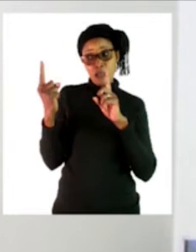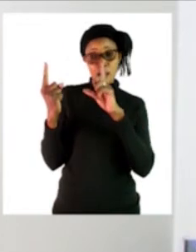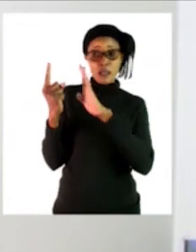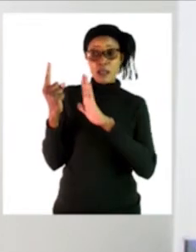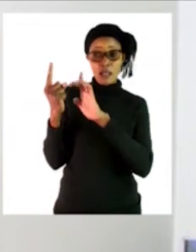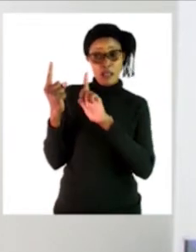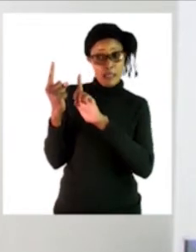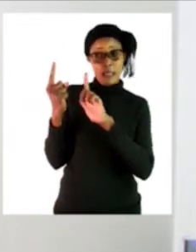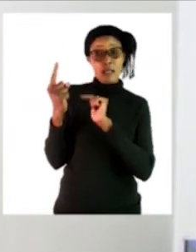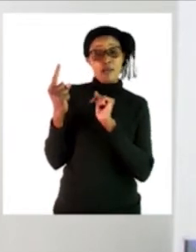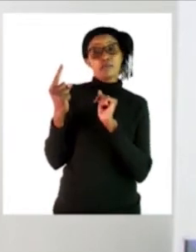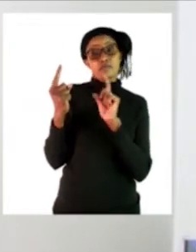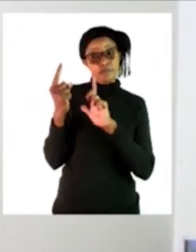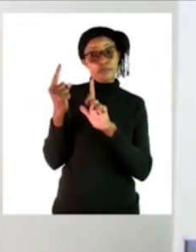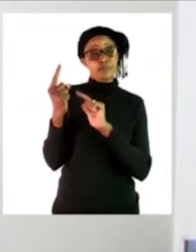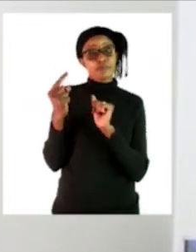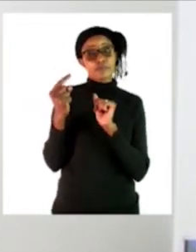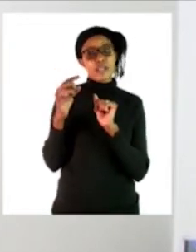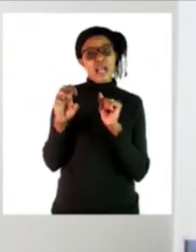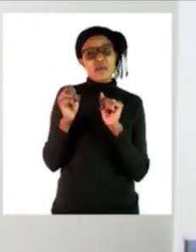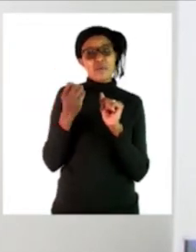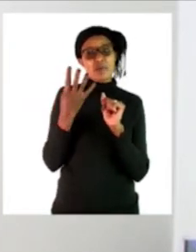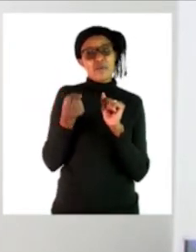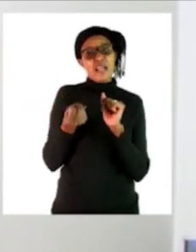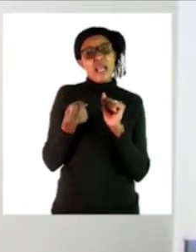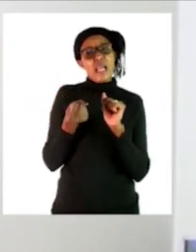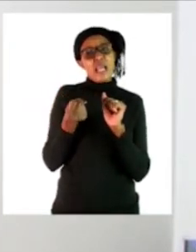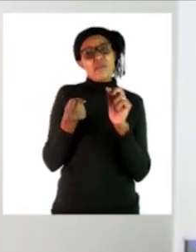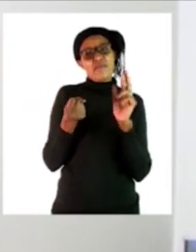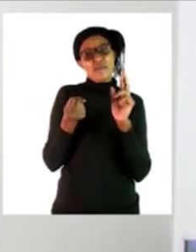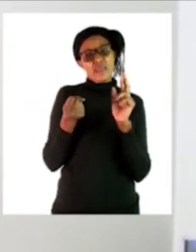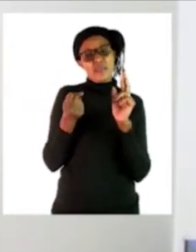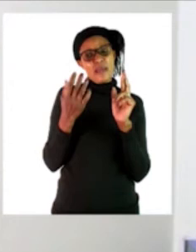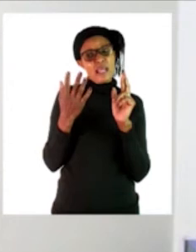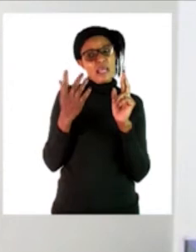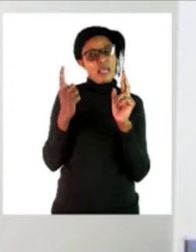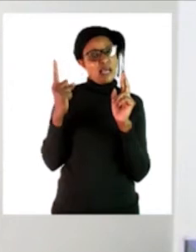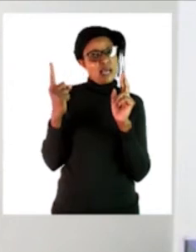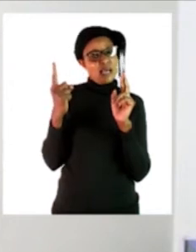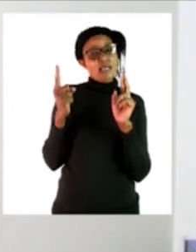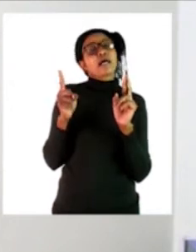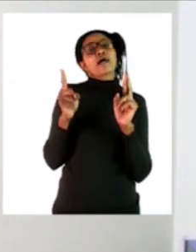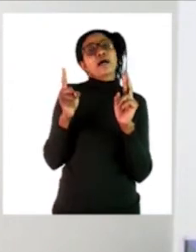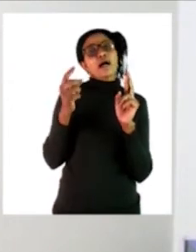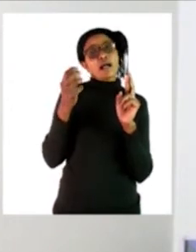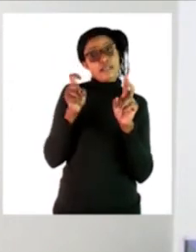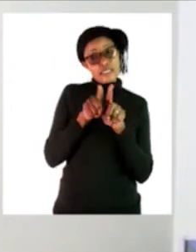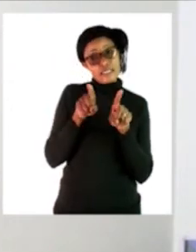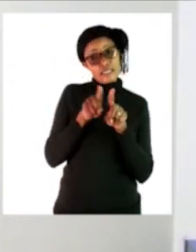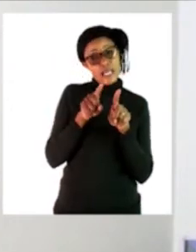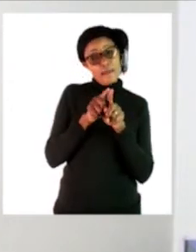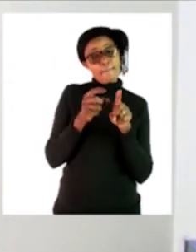how many crayons will I have in my right hand? I will have the same amount